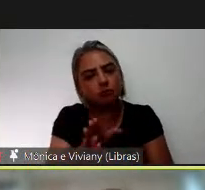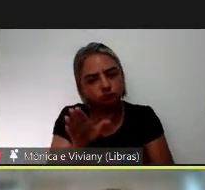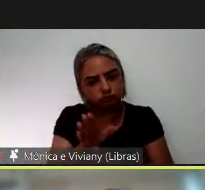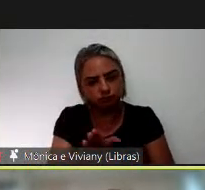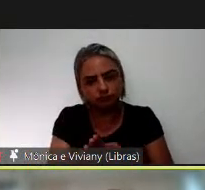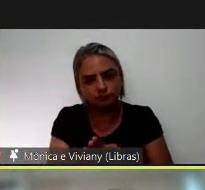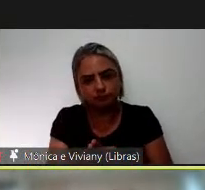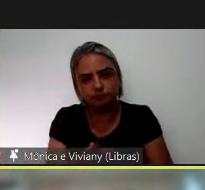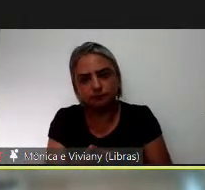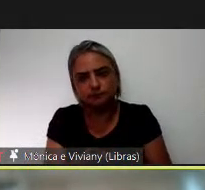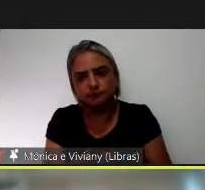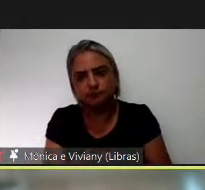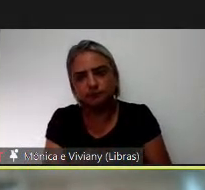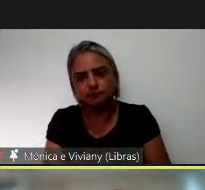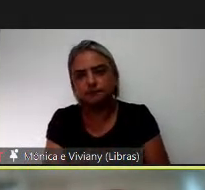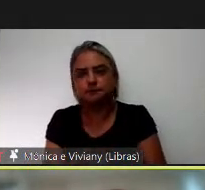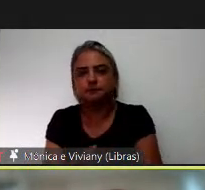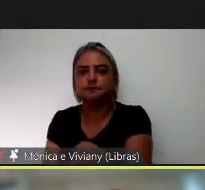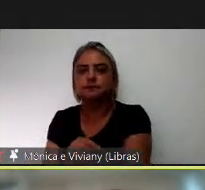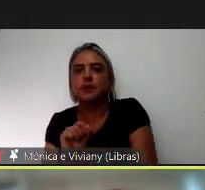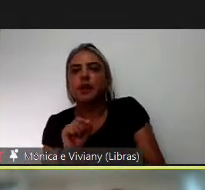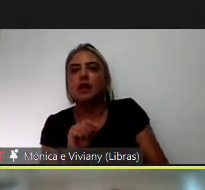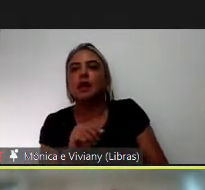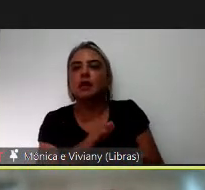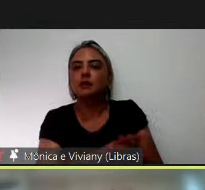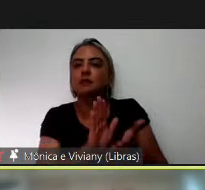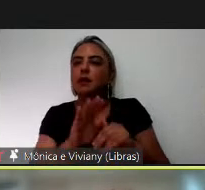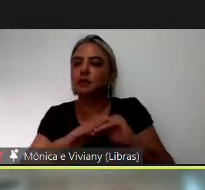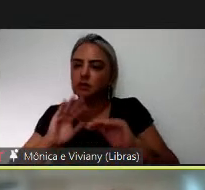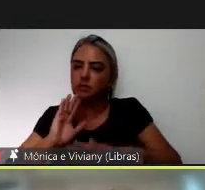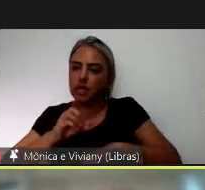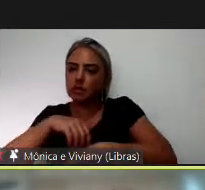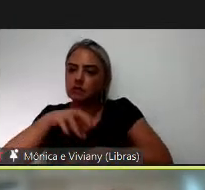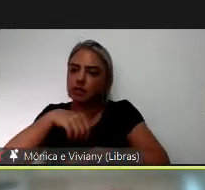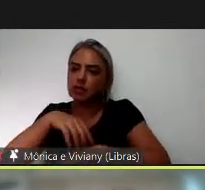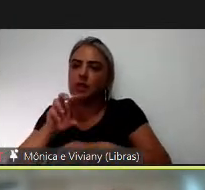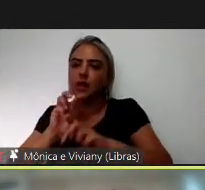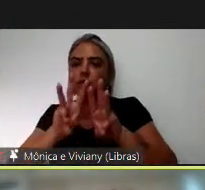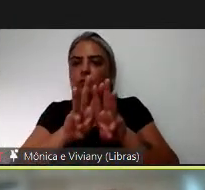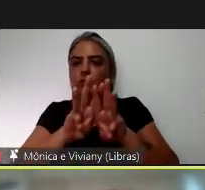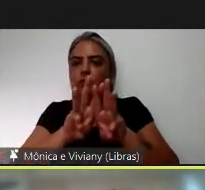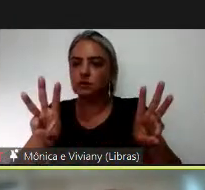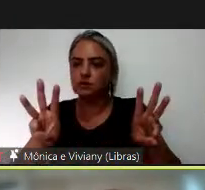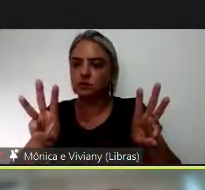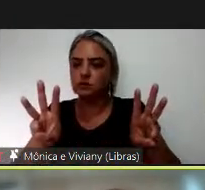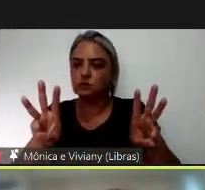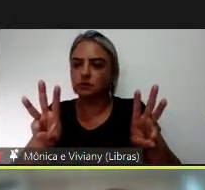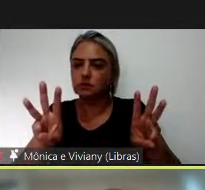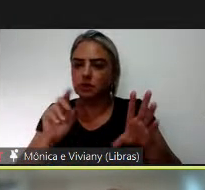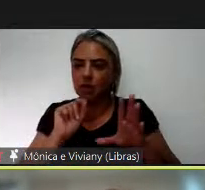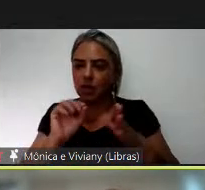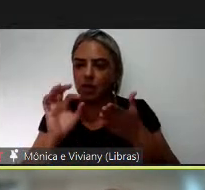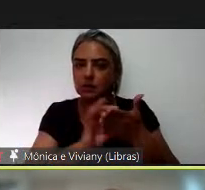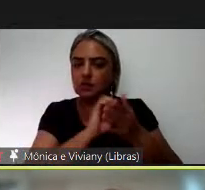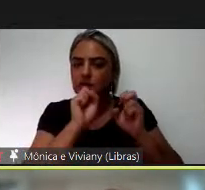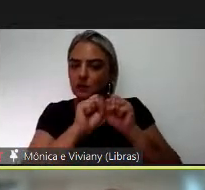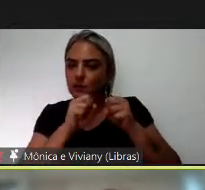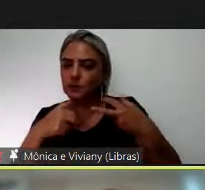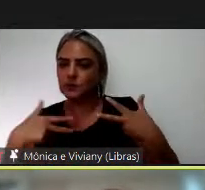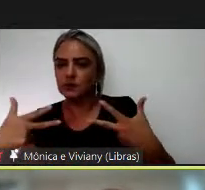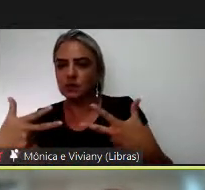have a common sense of some resolution. So this is available in the